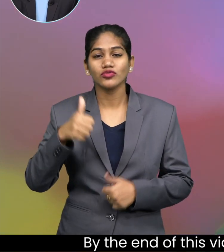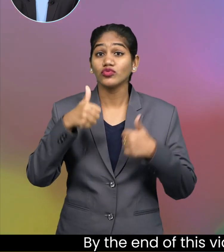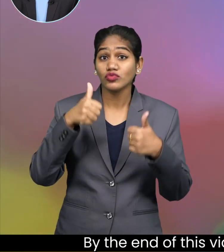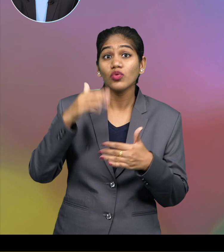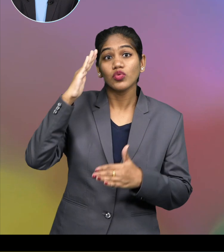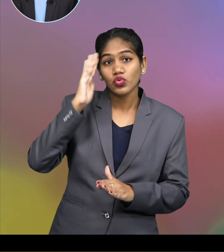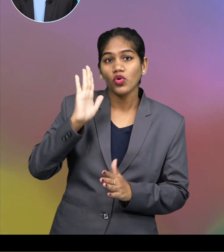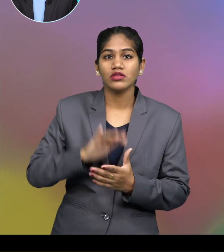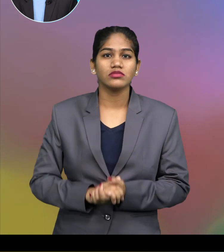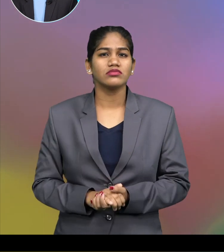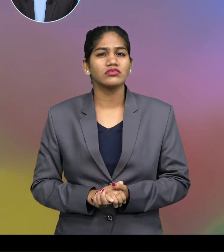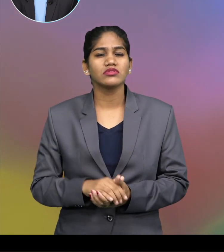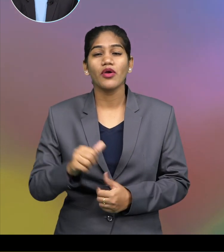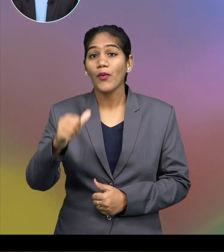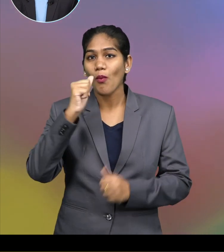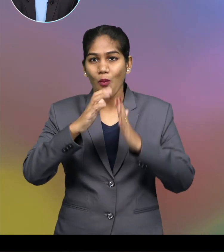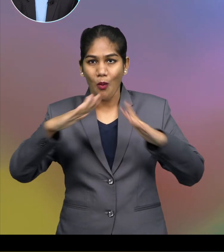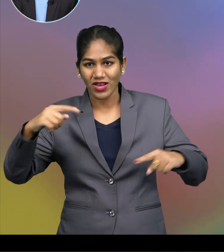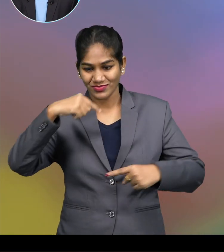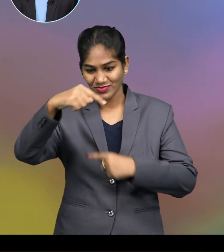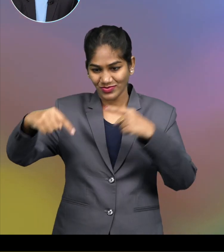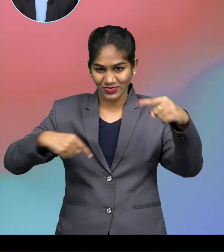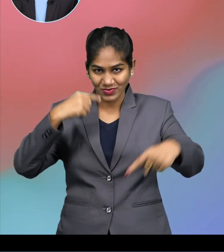on water cycle,